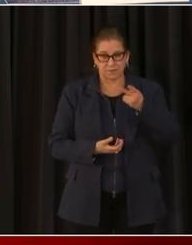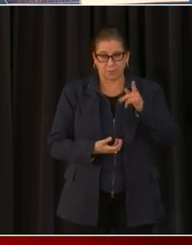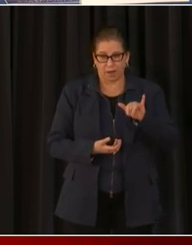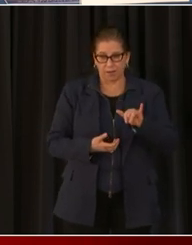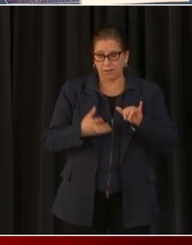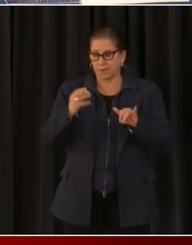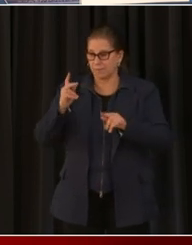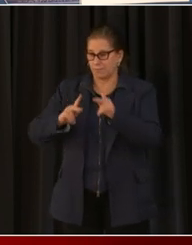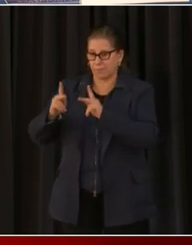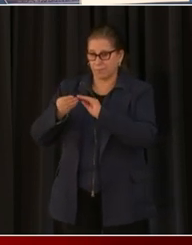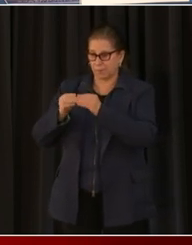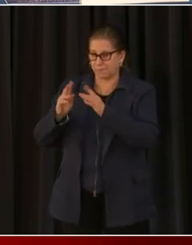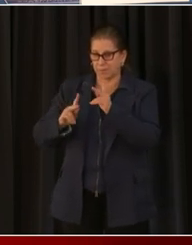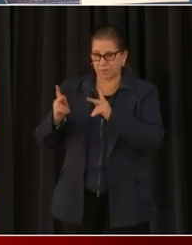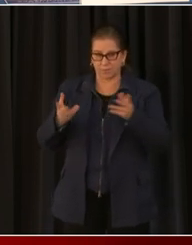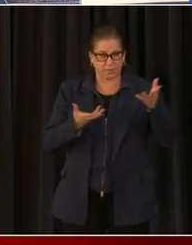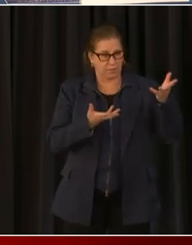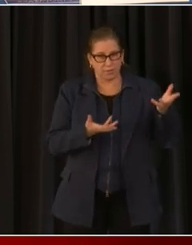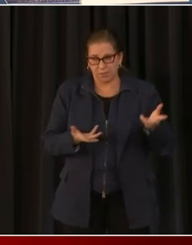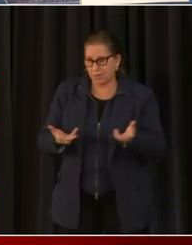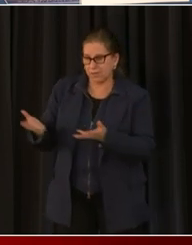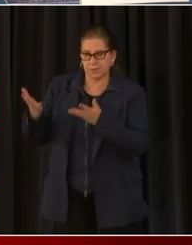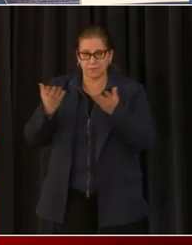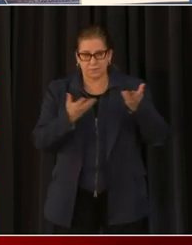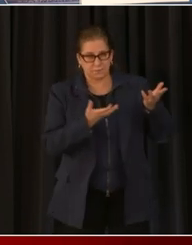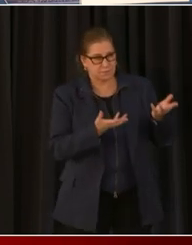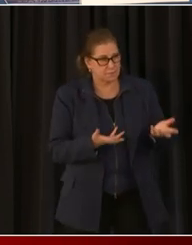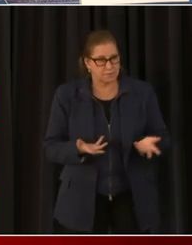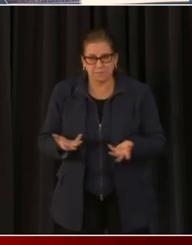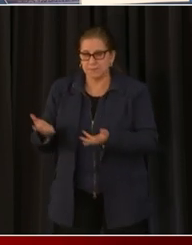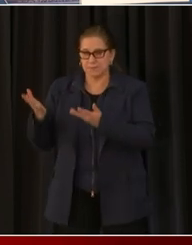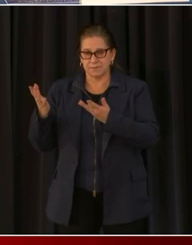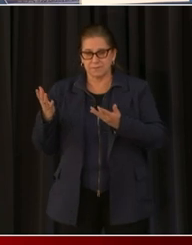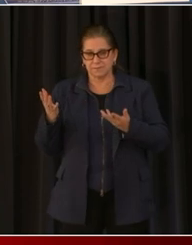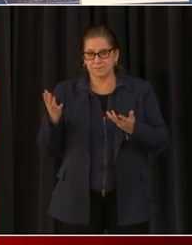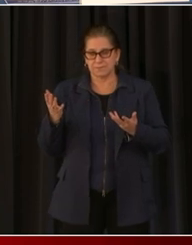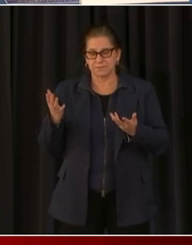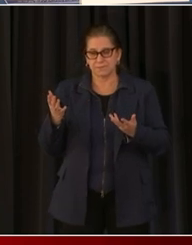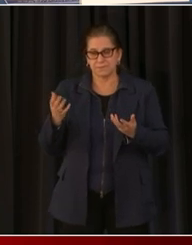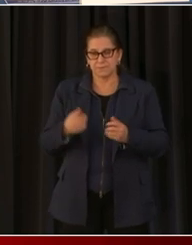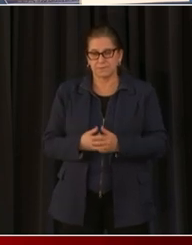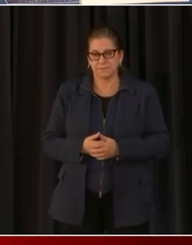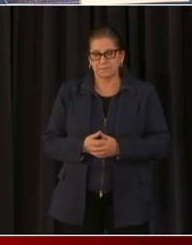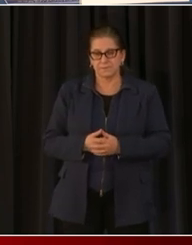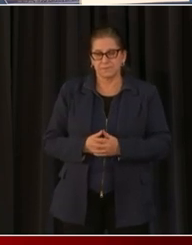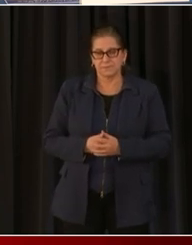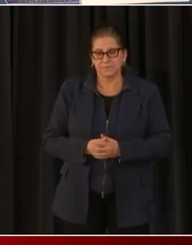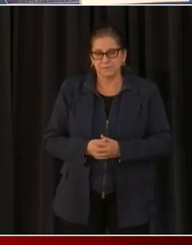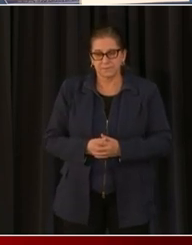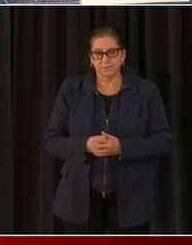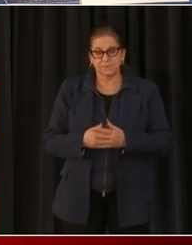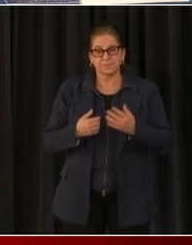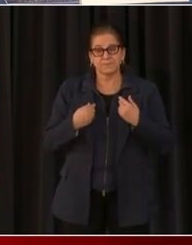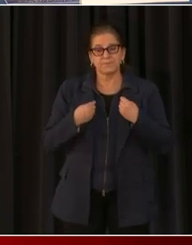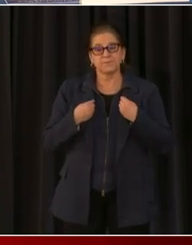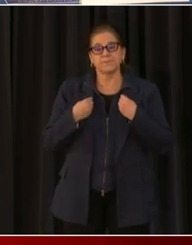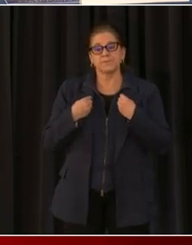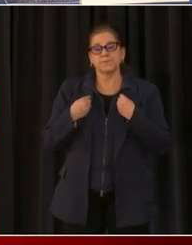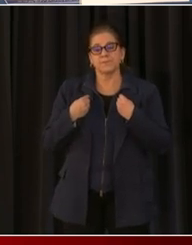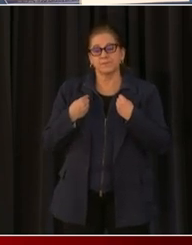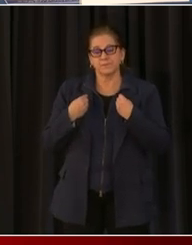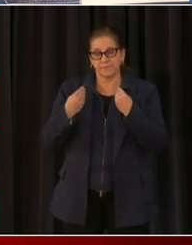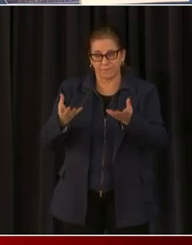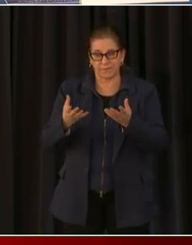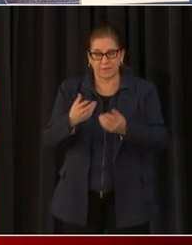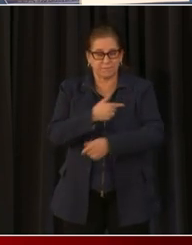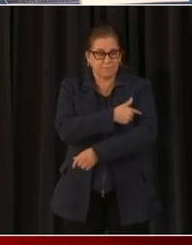group. To be able to continue to move forward with creating vaccine access for the populations who have had a disproportionate burden